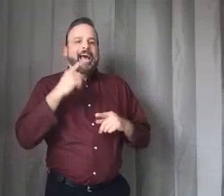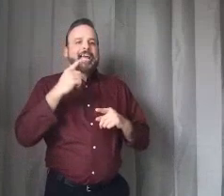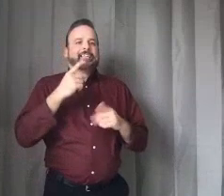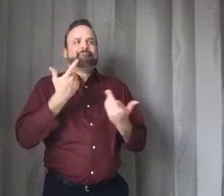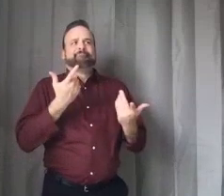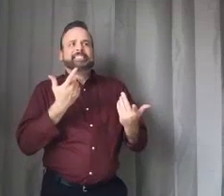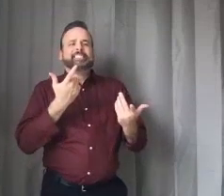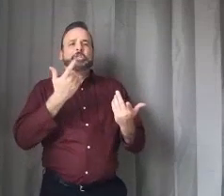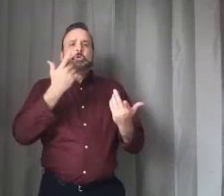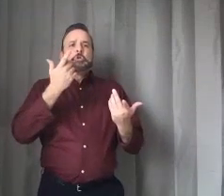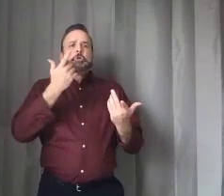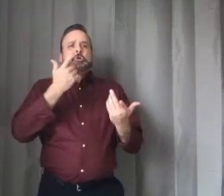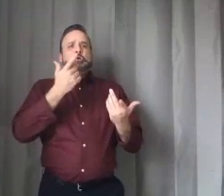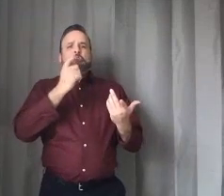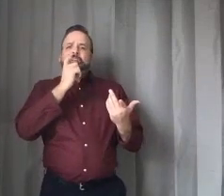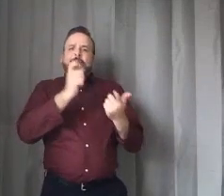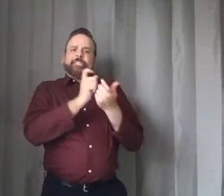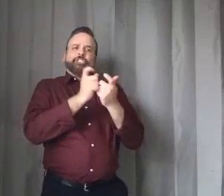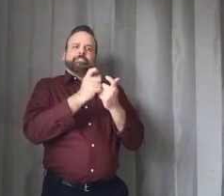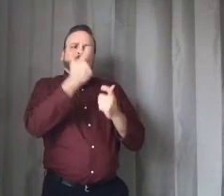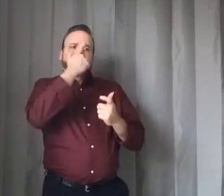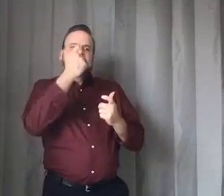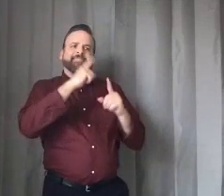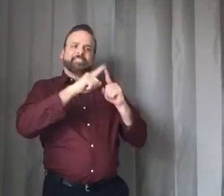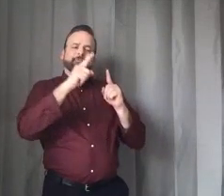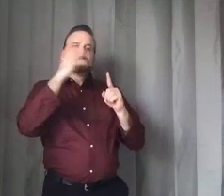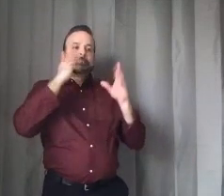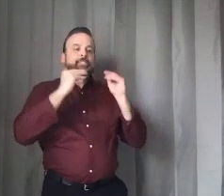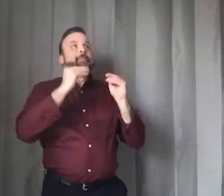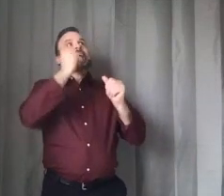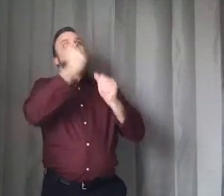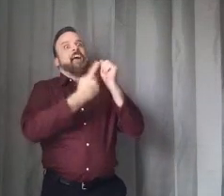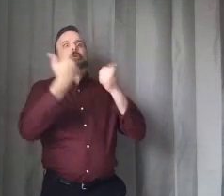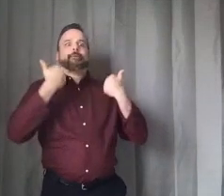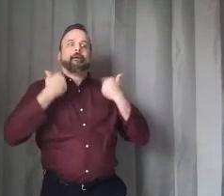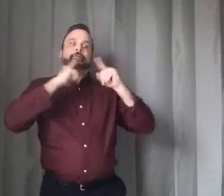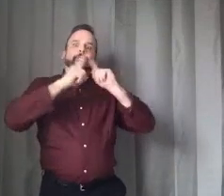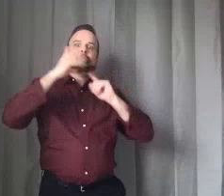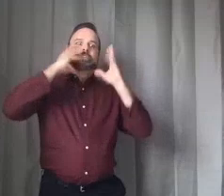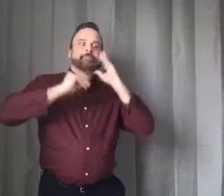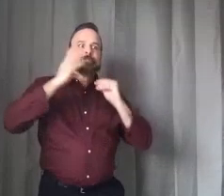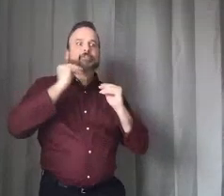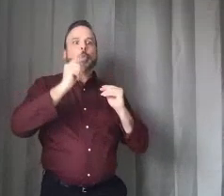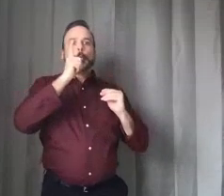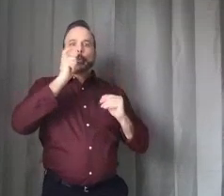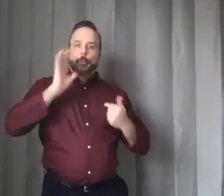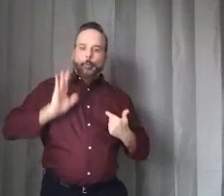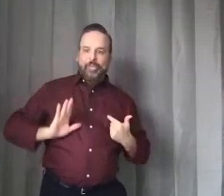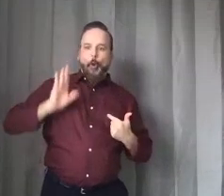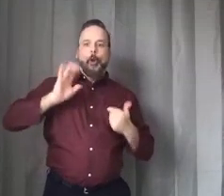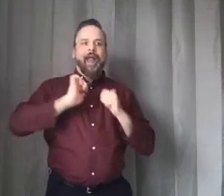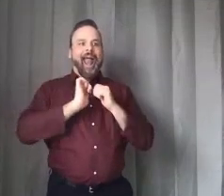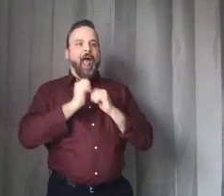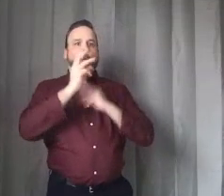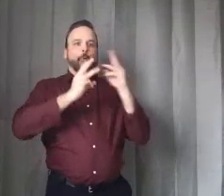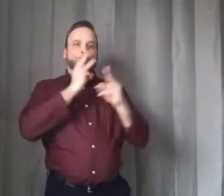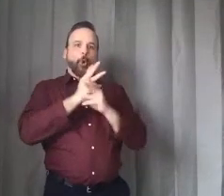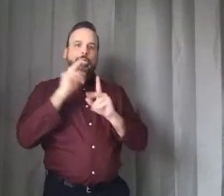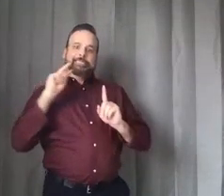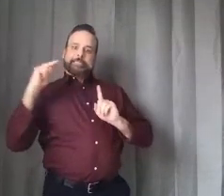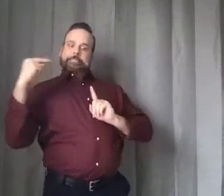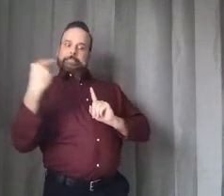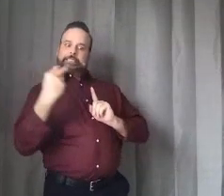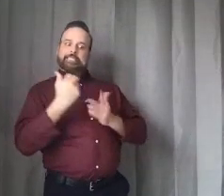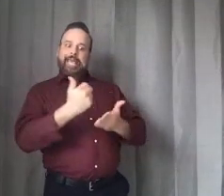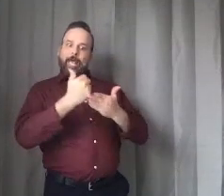different experience. It's just like each of us have our experiences and who we are and how the world sees us helps to shape that. But